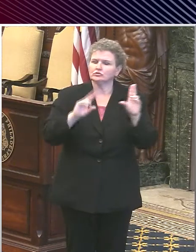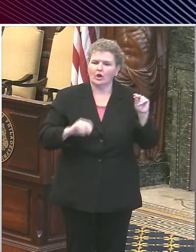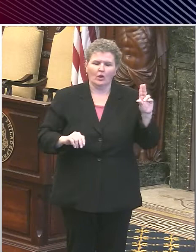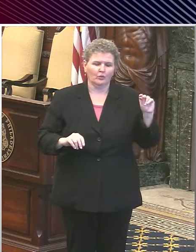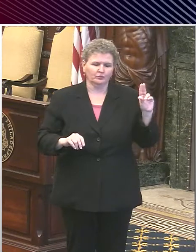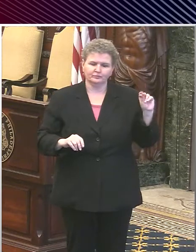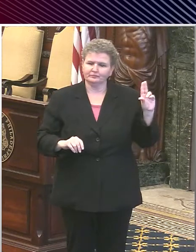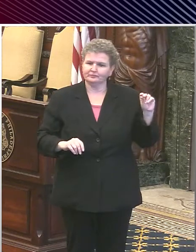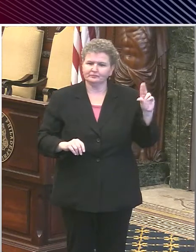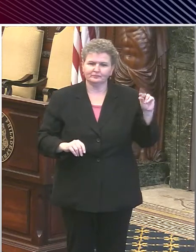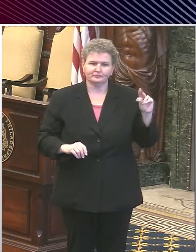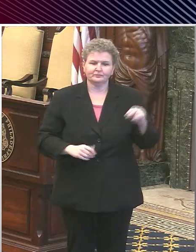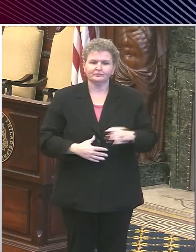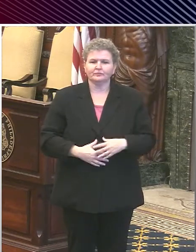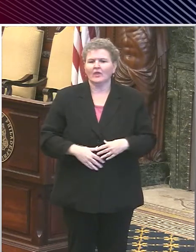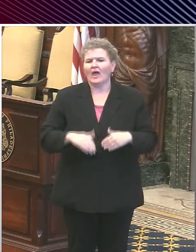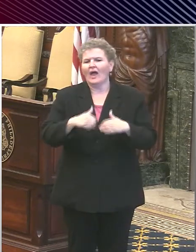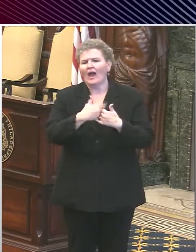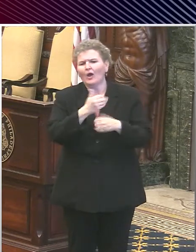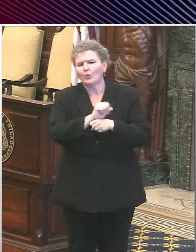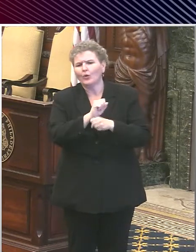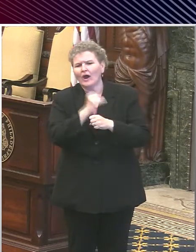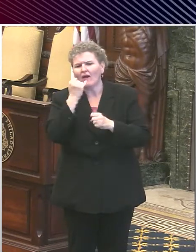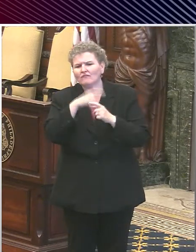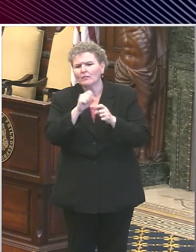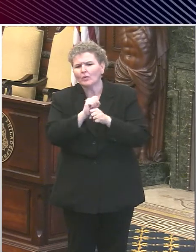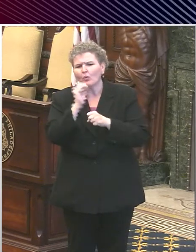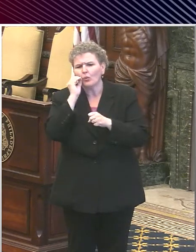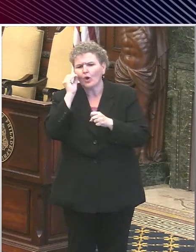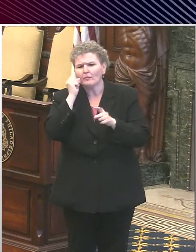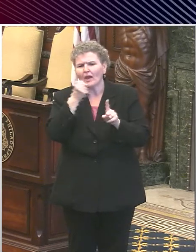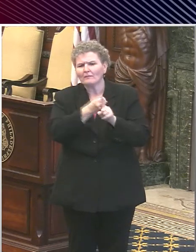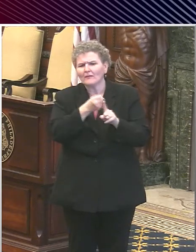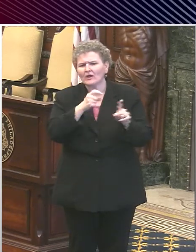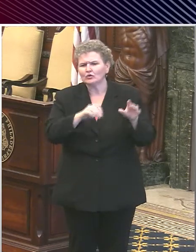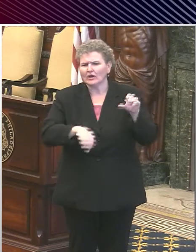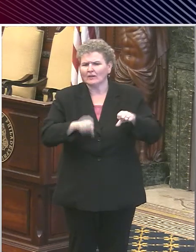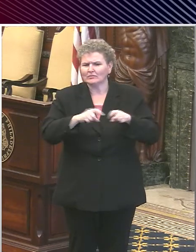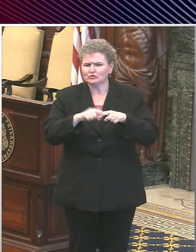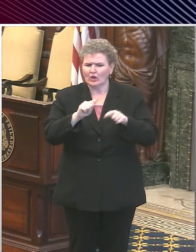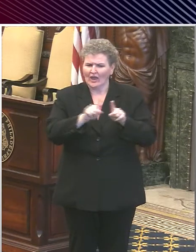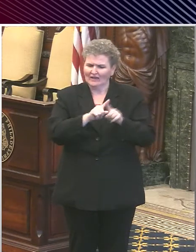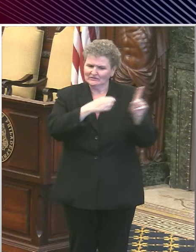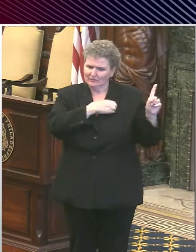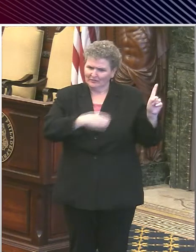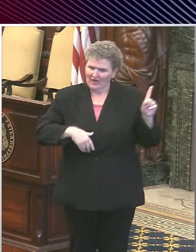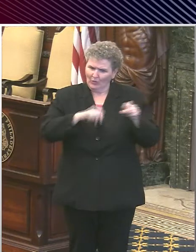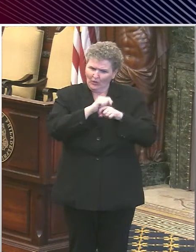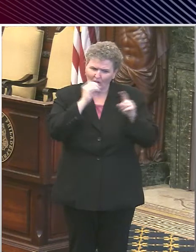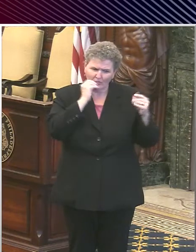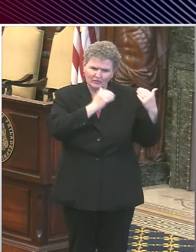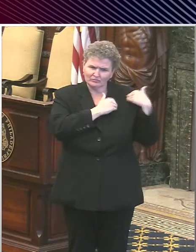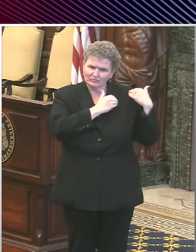how does working from home affect your ability to do your work as mayor? Well, I'm just talking to you.